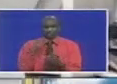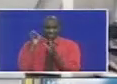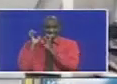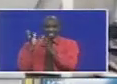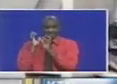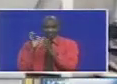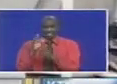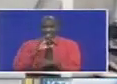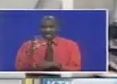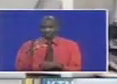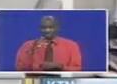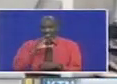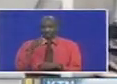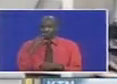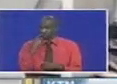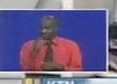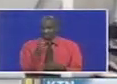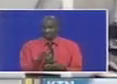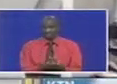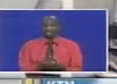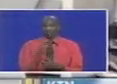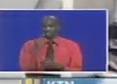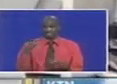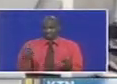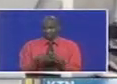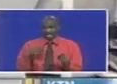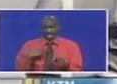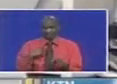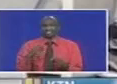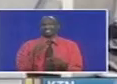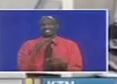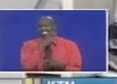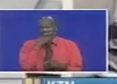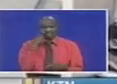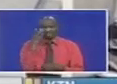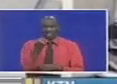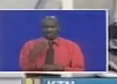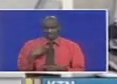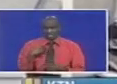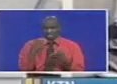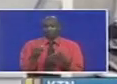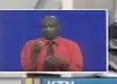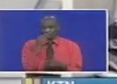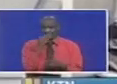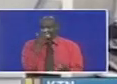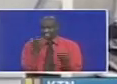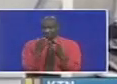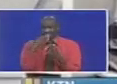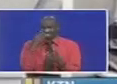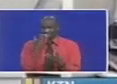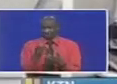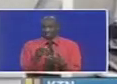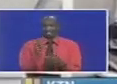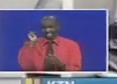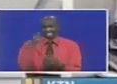County, which is one of the places which was mentioned as one that has been facing drought, and indeed a rapid food assessment conducted by the Kenya Red